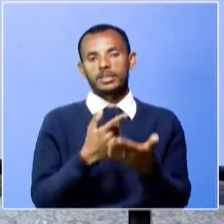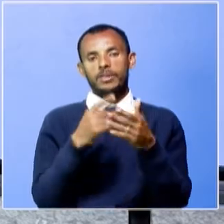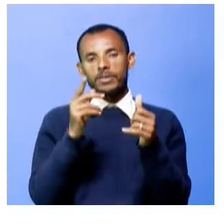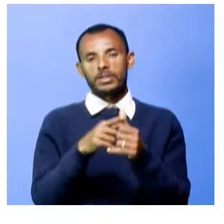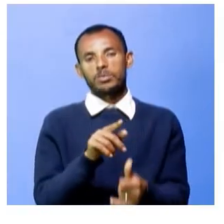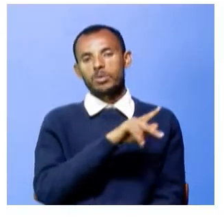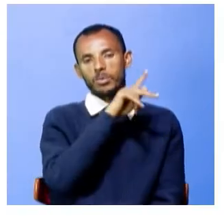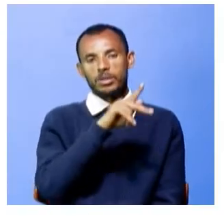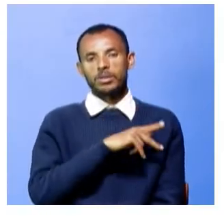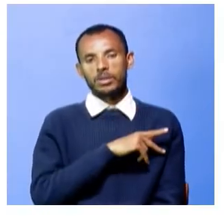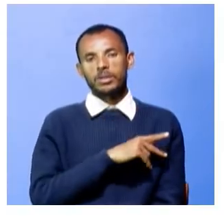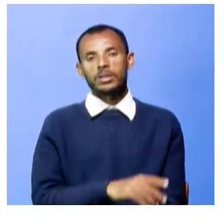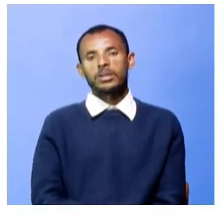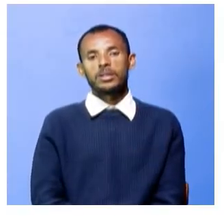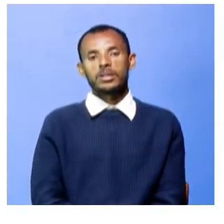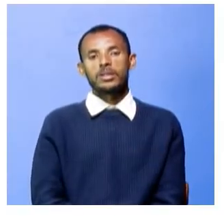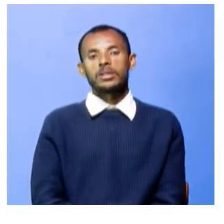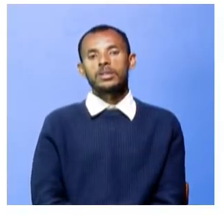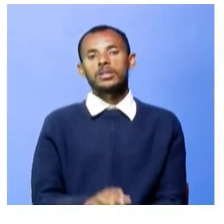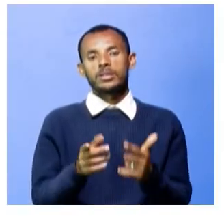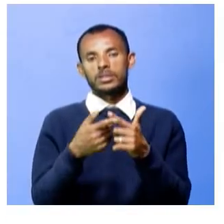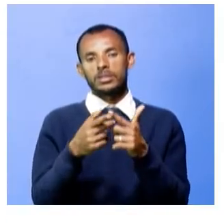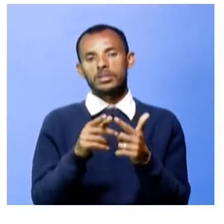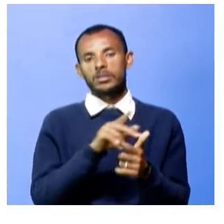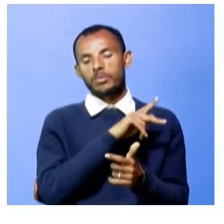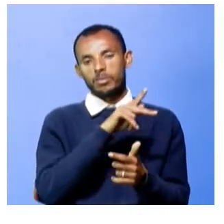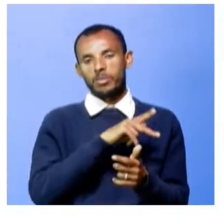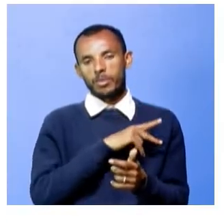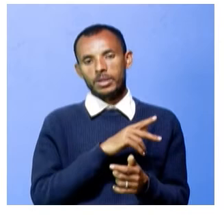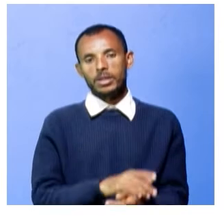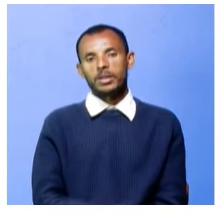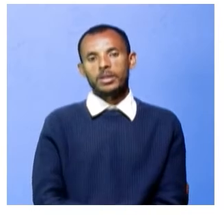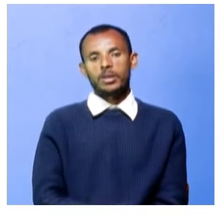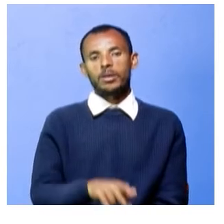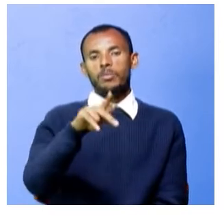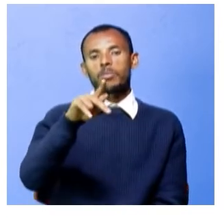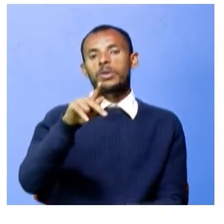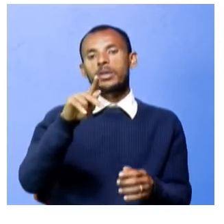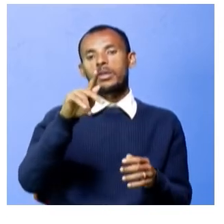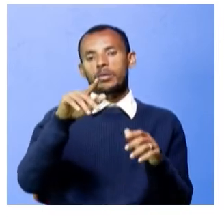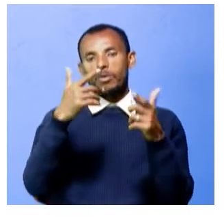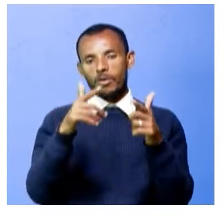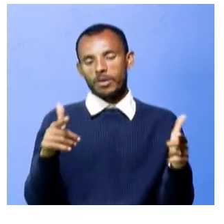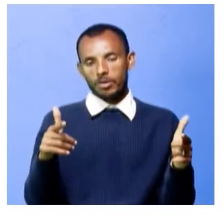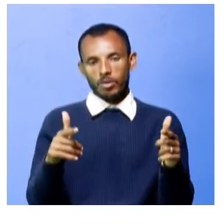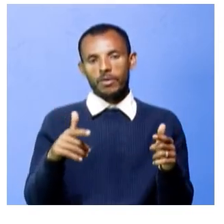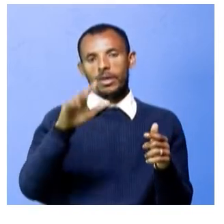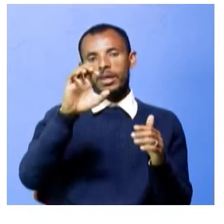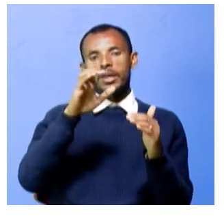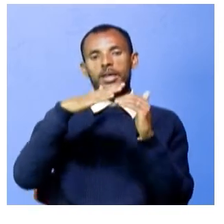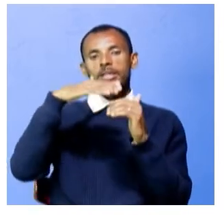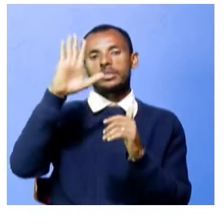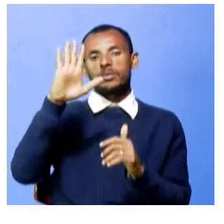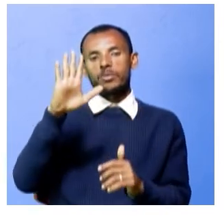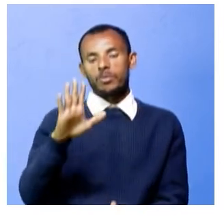property. The second property is P of E1 is greater than